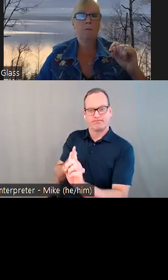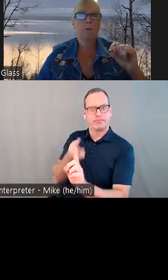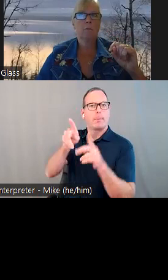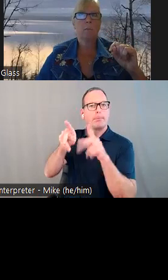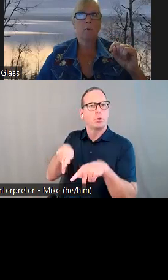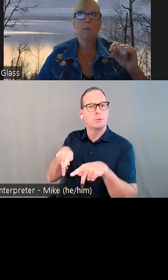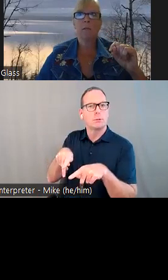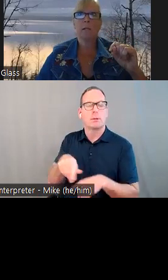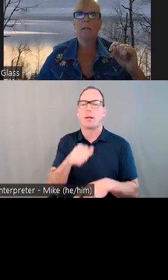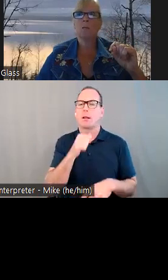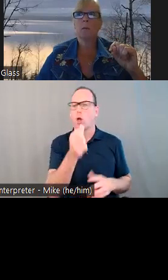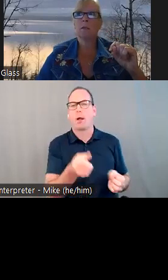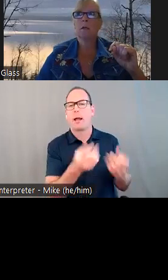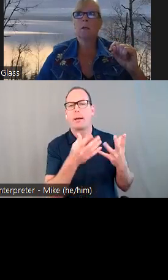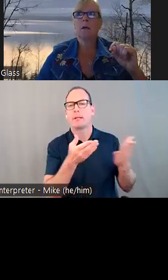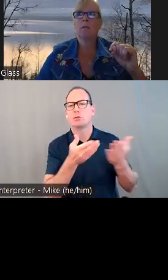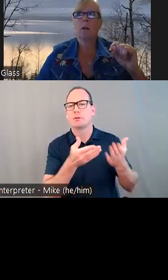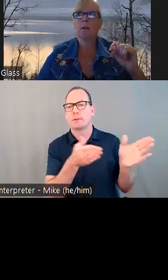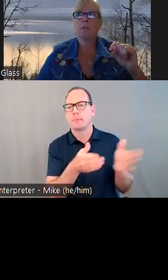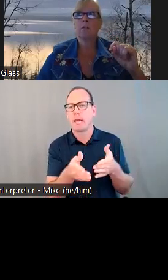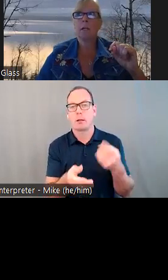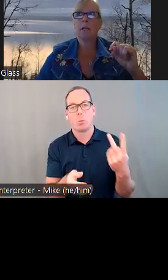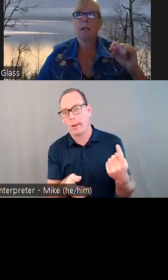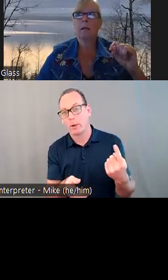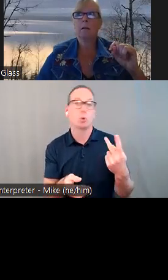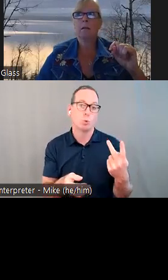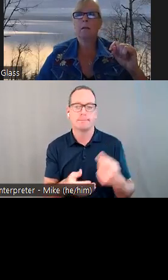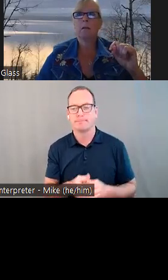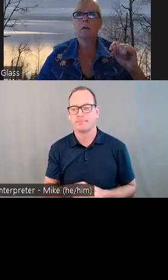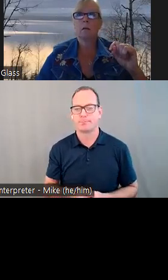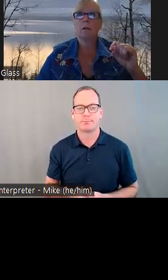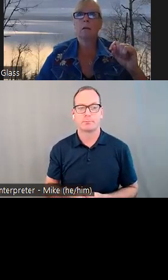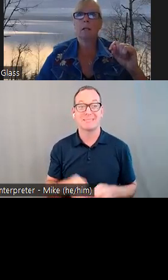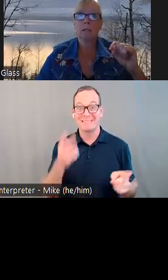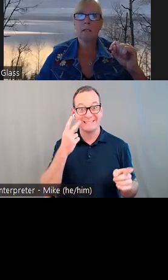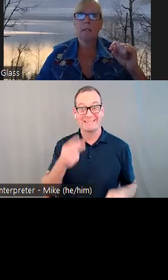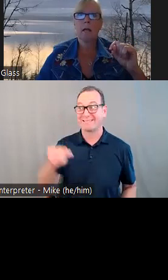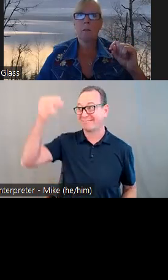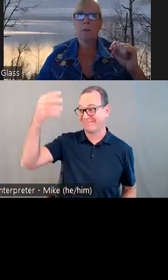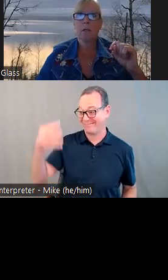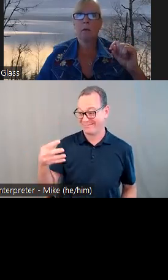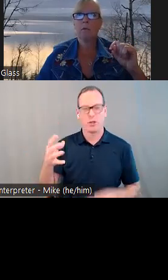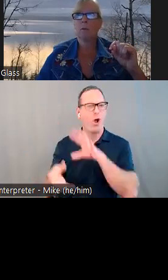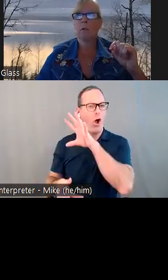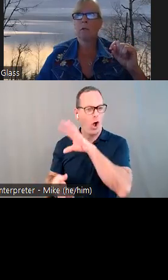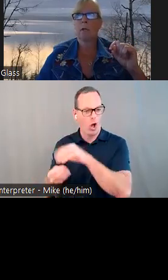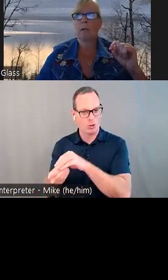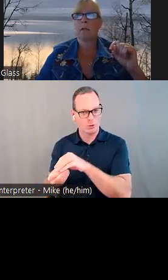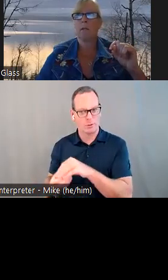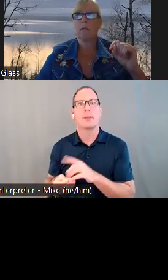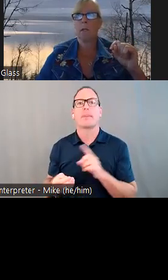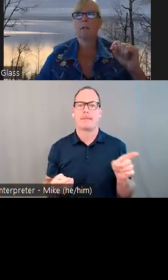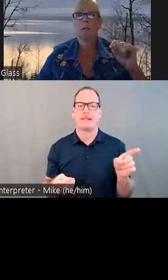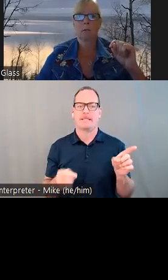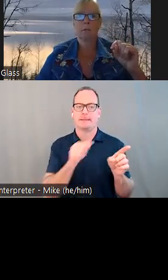And even though the reports like these ones have all the service plan data, this is the number that counts toward your target,